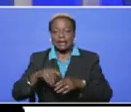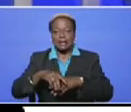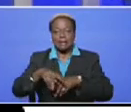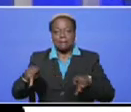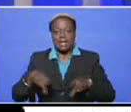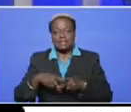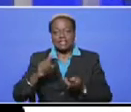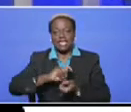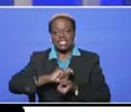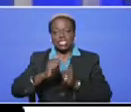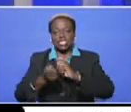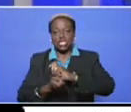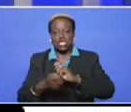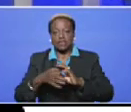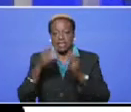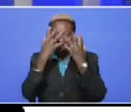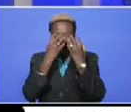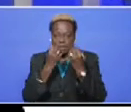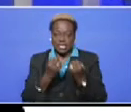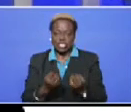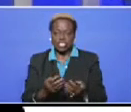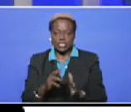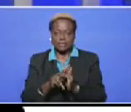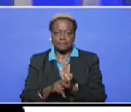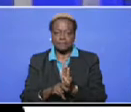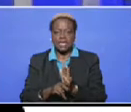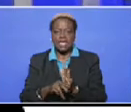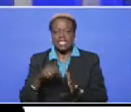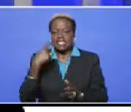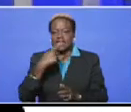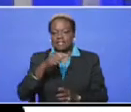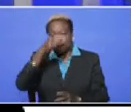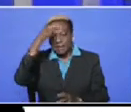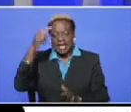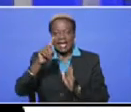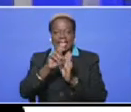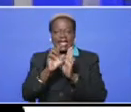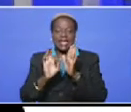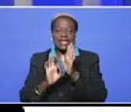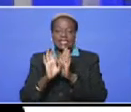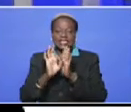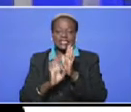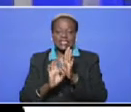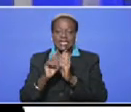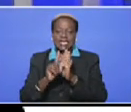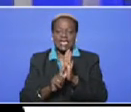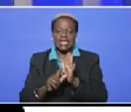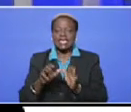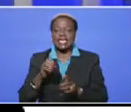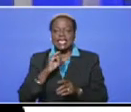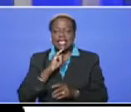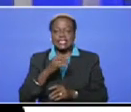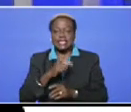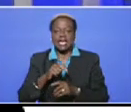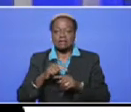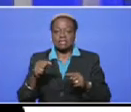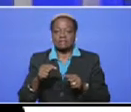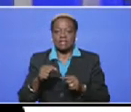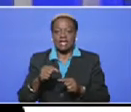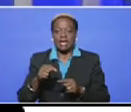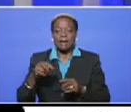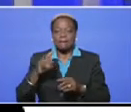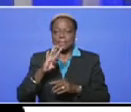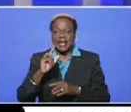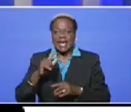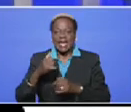of information for tax purposes. He noted that the blacklisting is an offense to the bilateral relationship between the